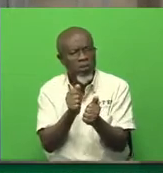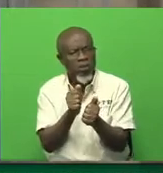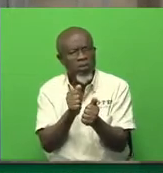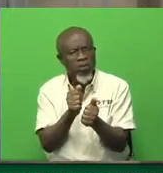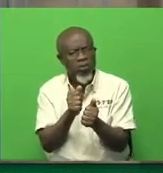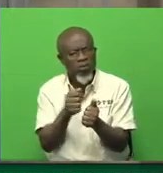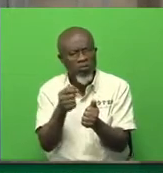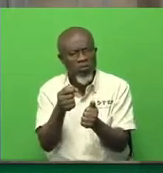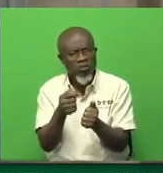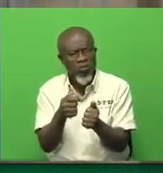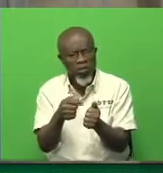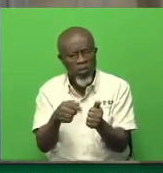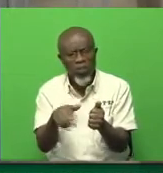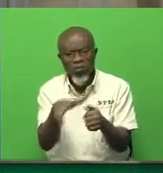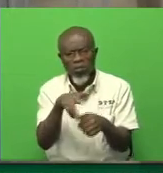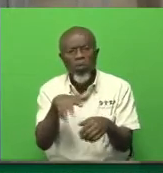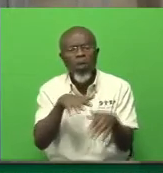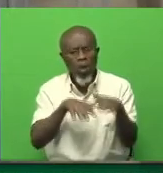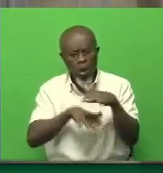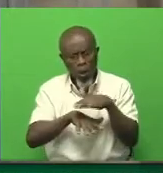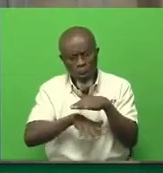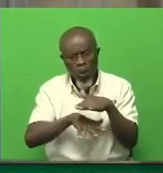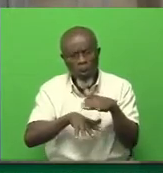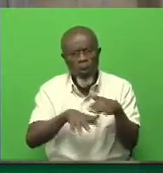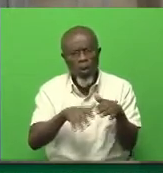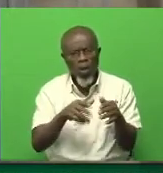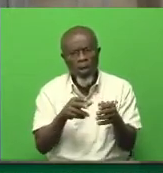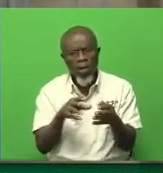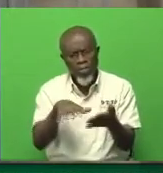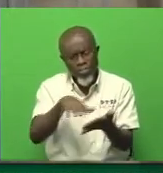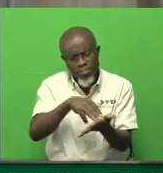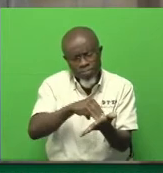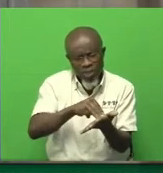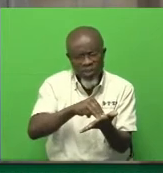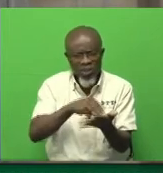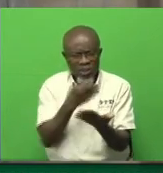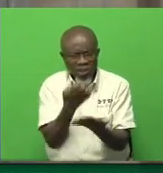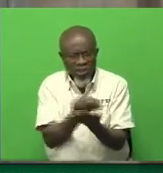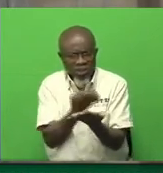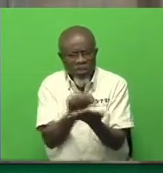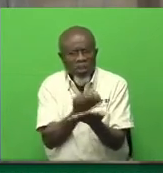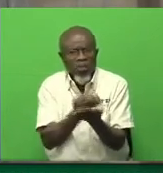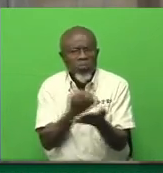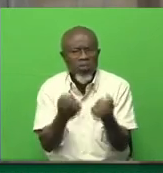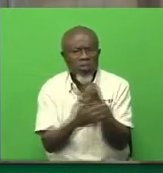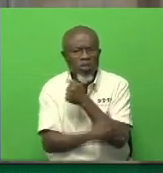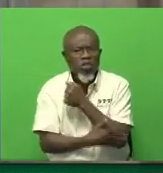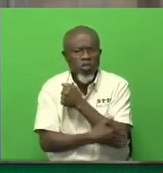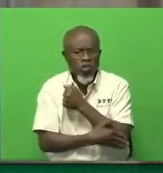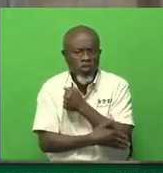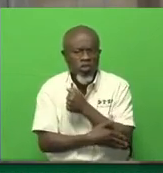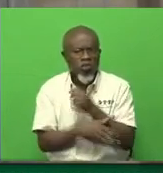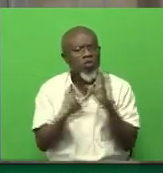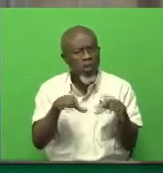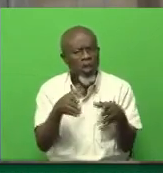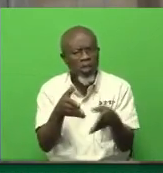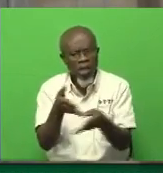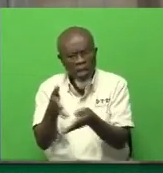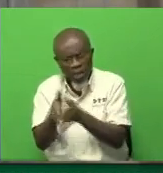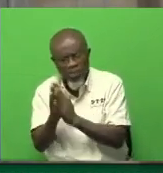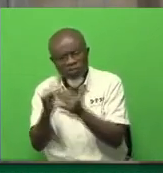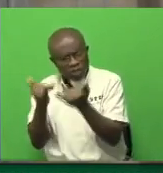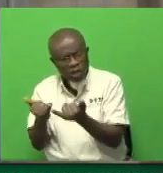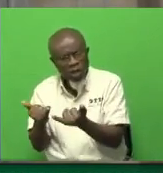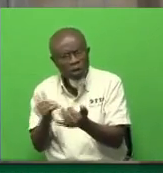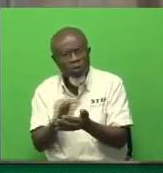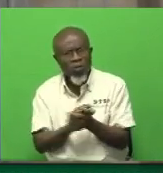middle income countries you can order it now it will say four out of five unvaccinated persons as well as